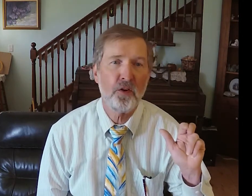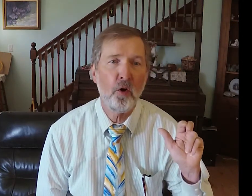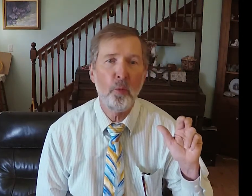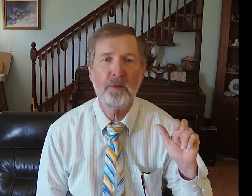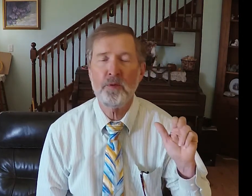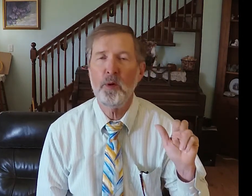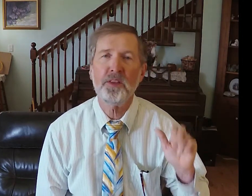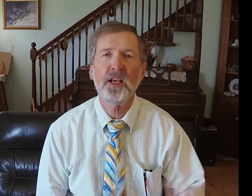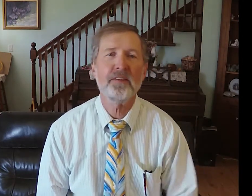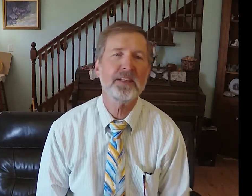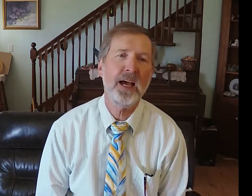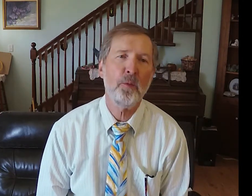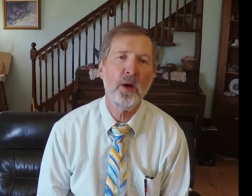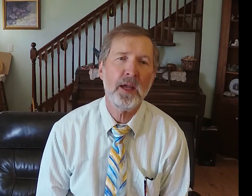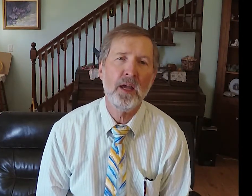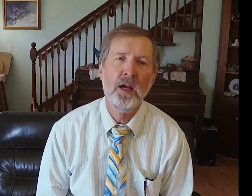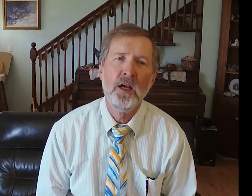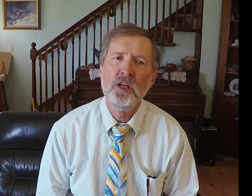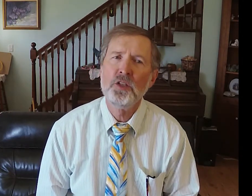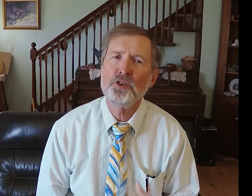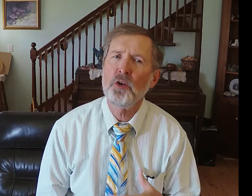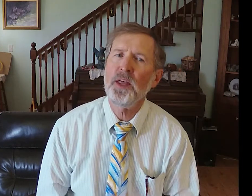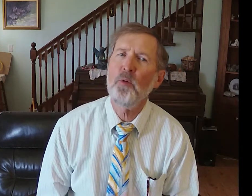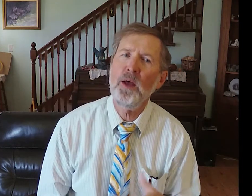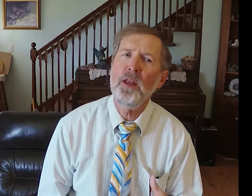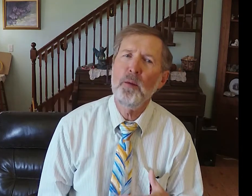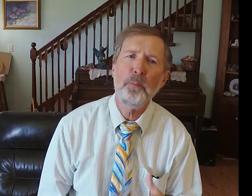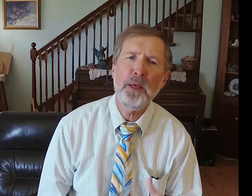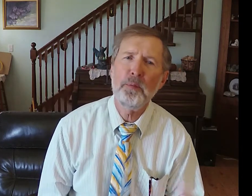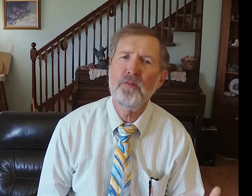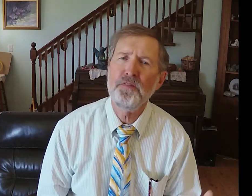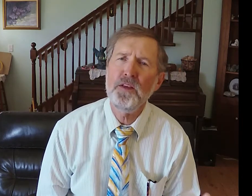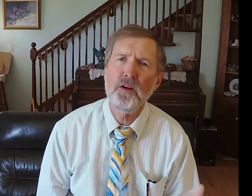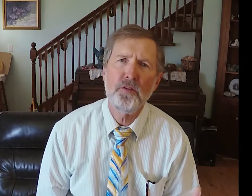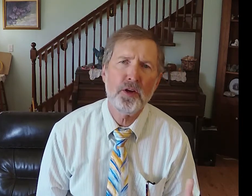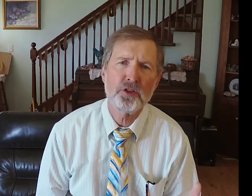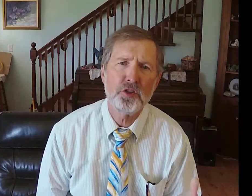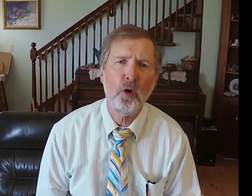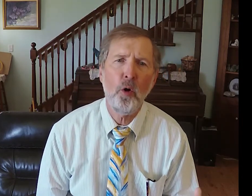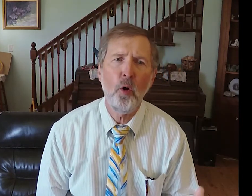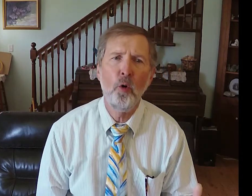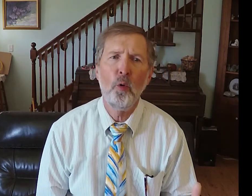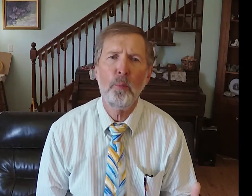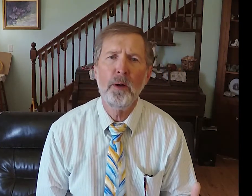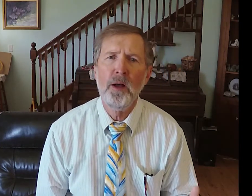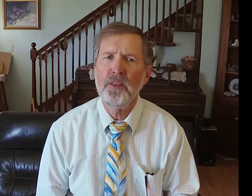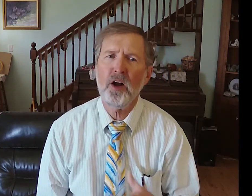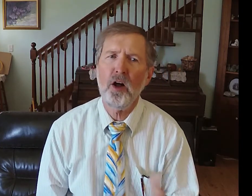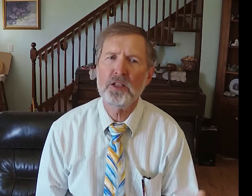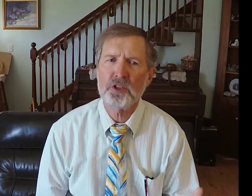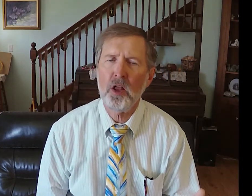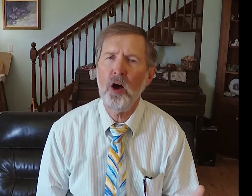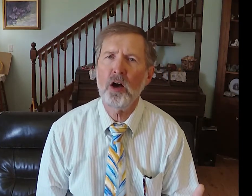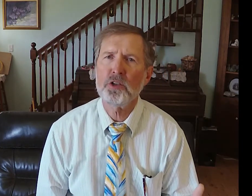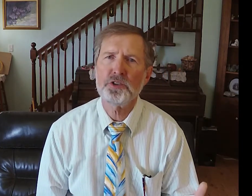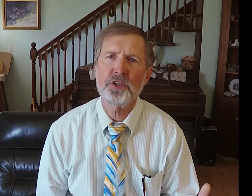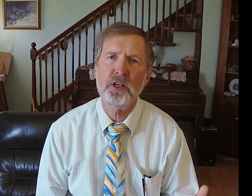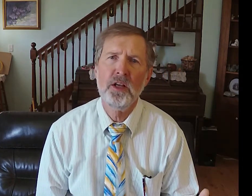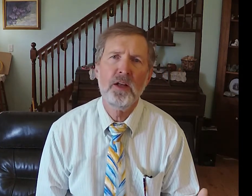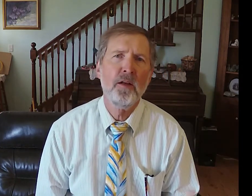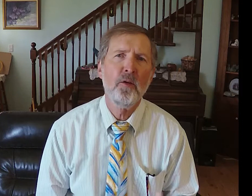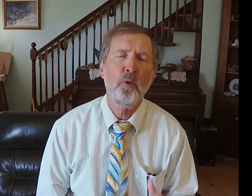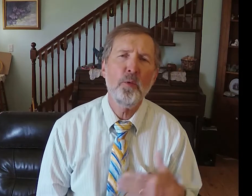witness for hope, if you want to think of it that way. So that when people feel there is no hope, that all is